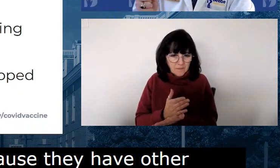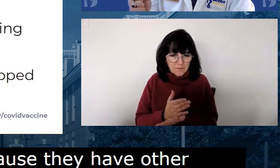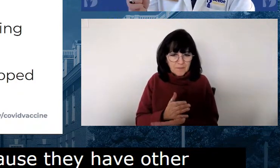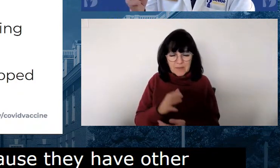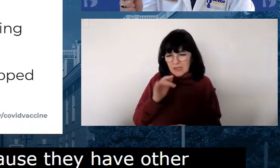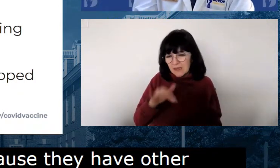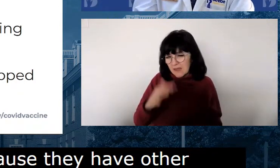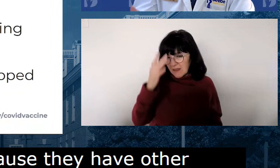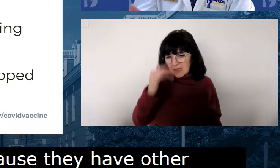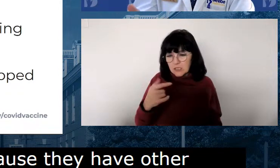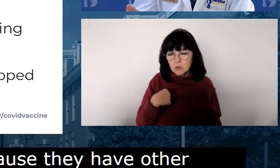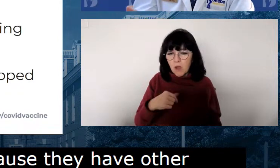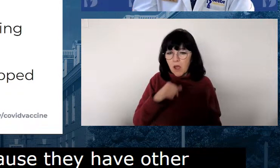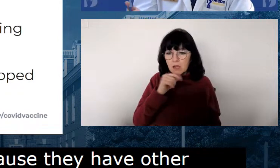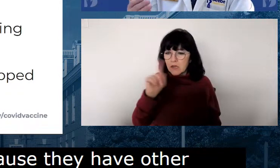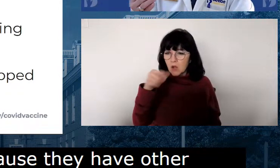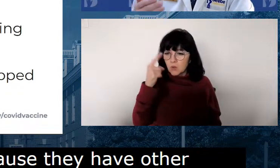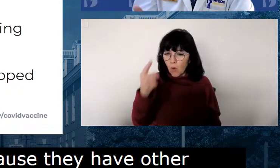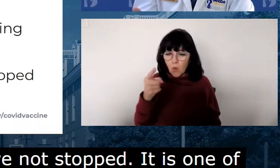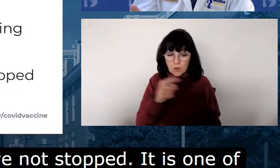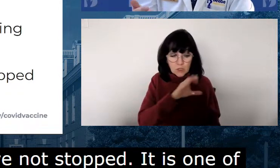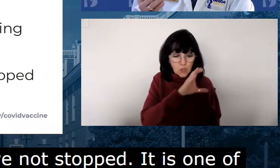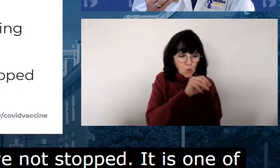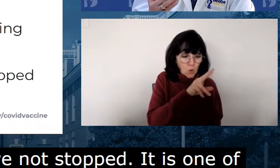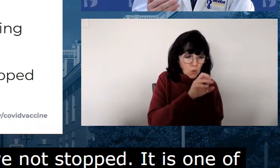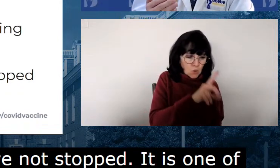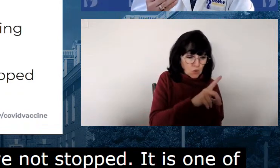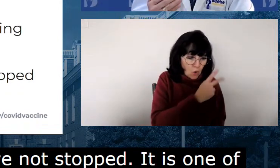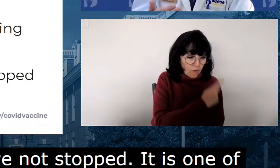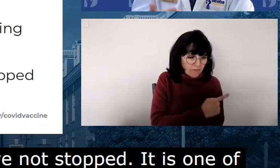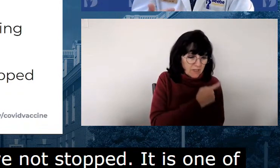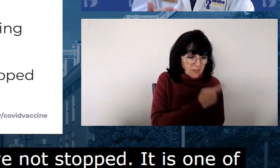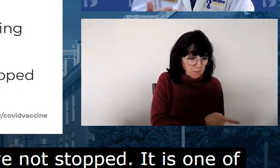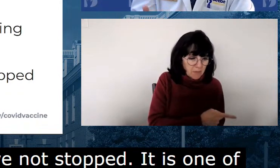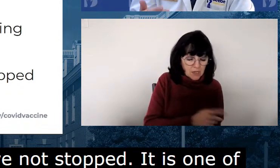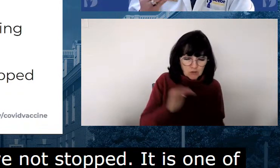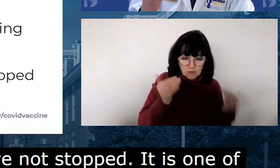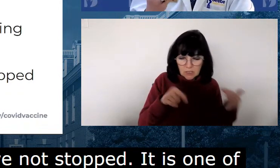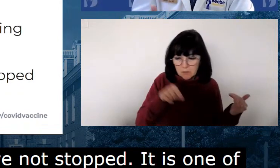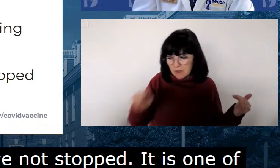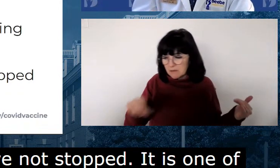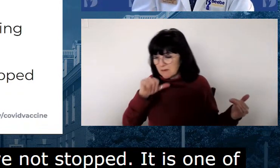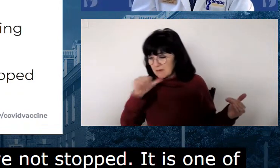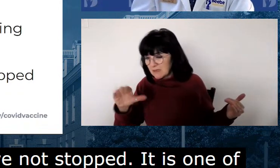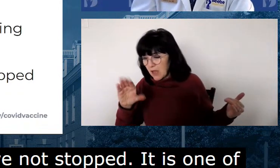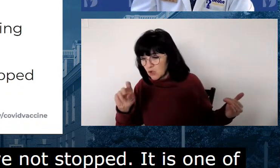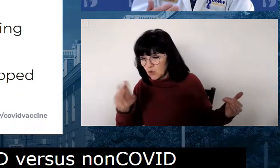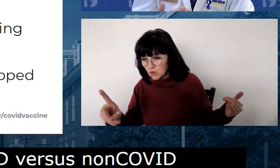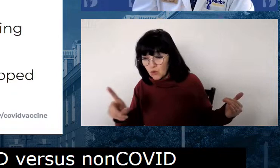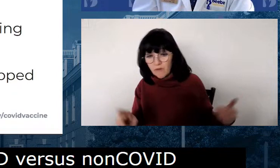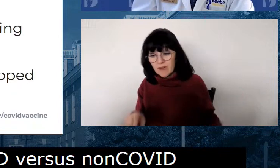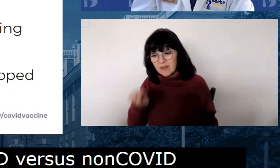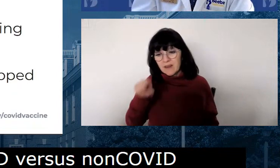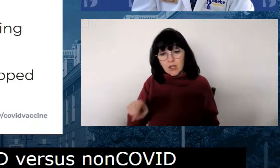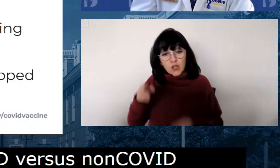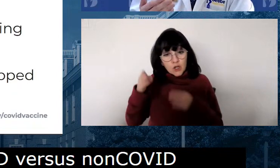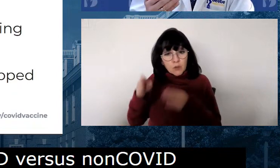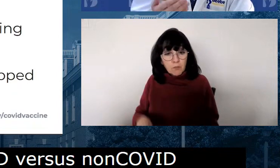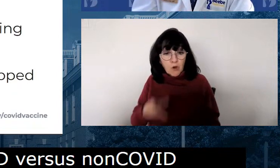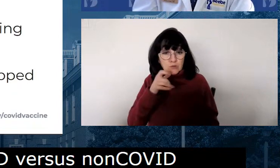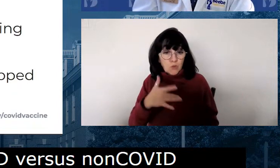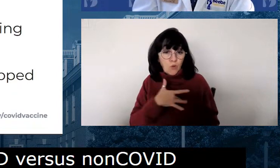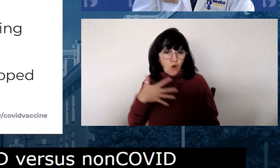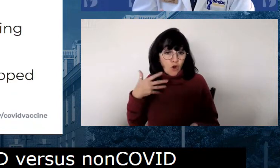patients versus non-COVID patients, because there's somebody who could have come into the hospital who's had a heart attack or a stroke